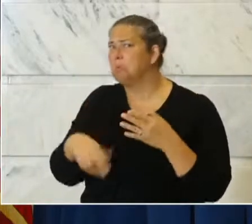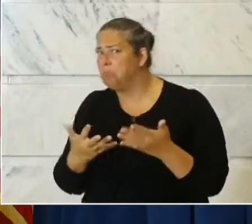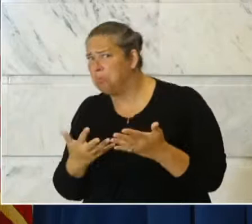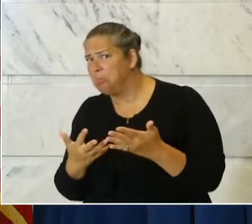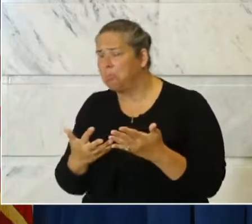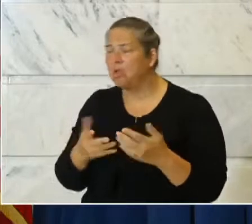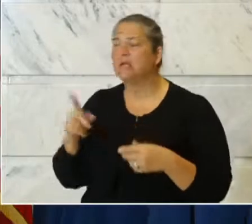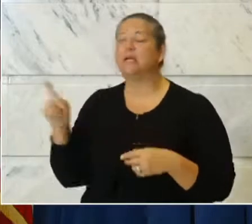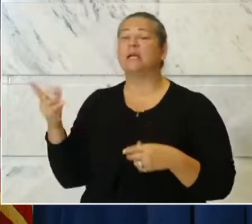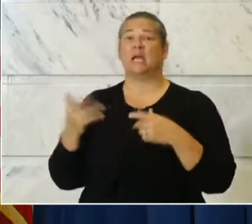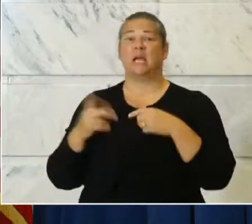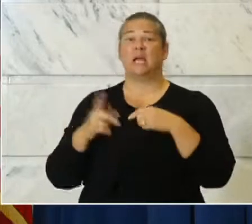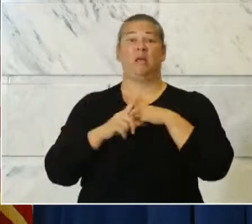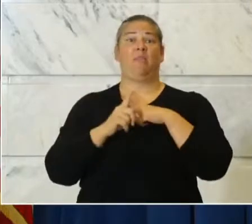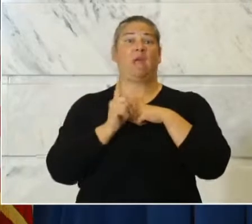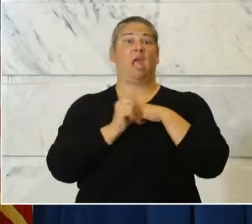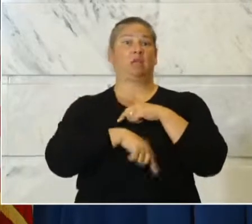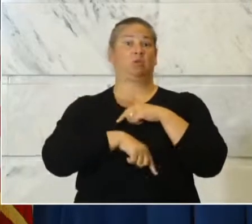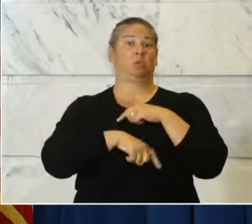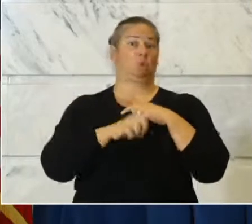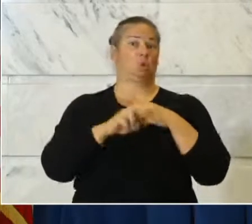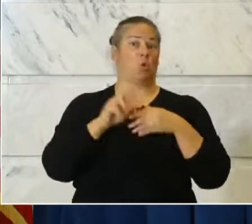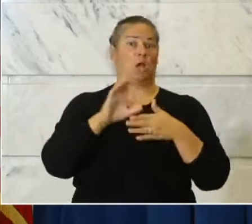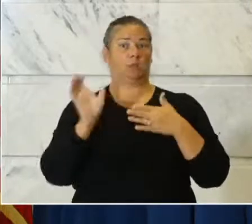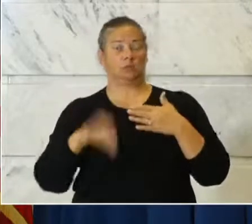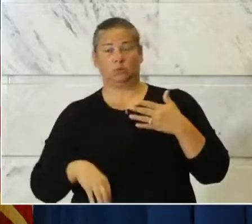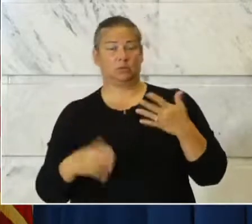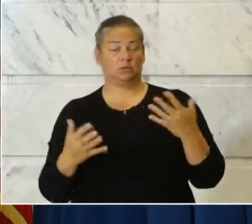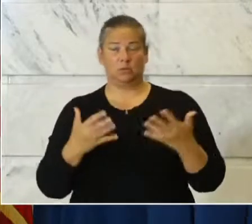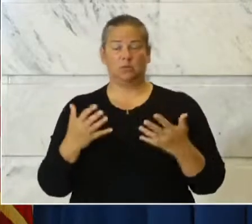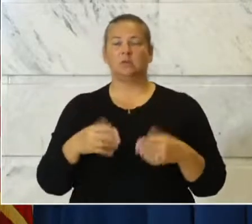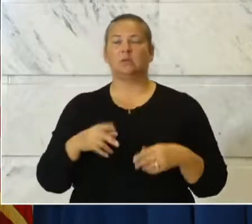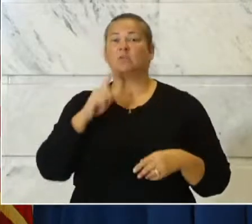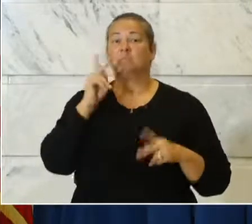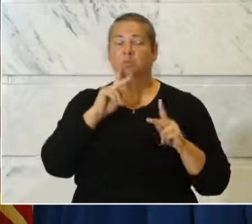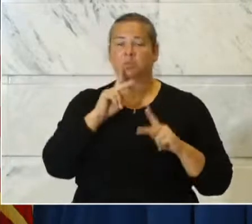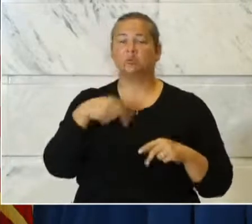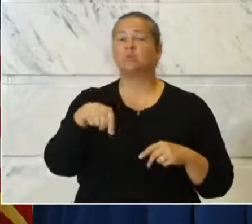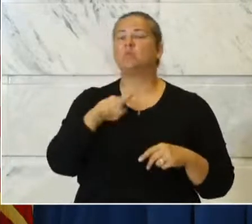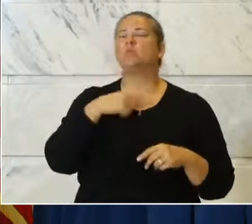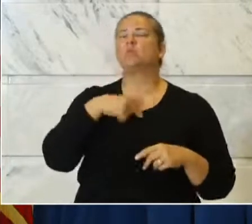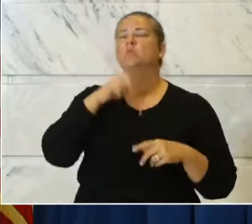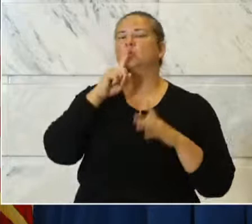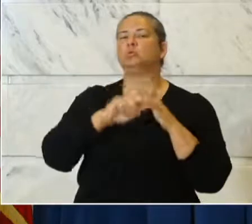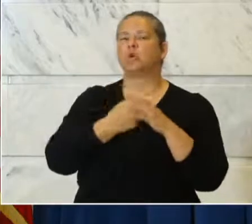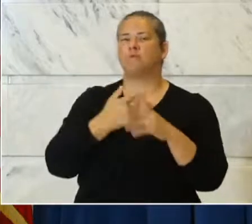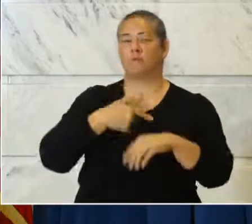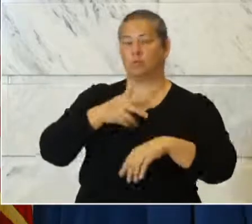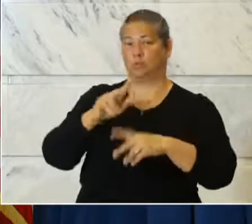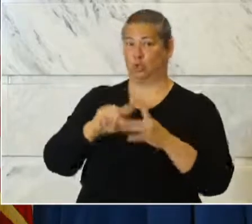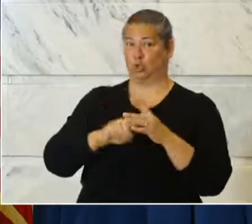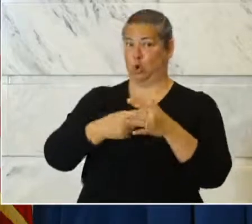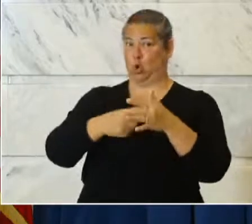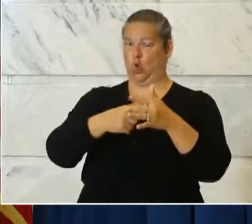The consequences of not wearing a mask are going to be in the order. Certainly for individuals, it's going to start with a warning. Ultimately, we believe